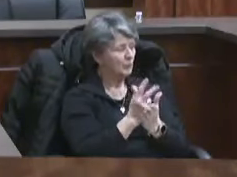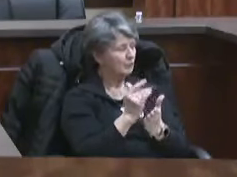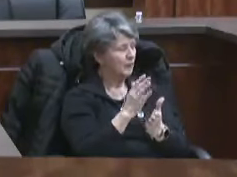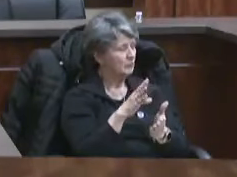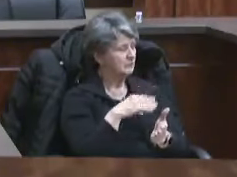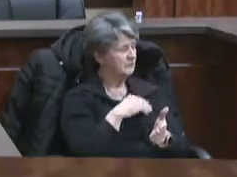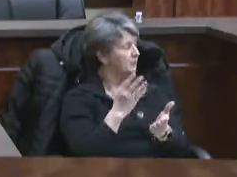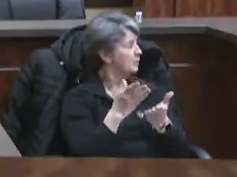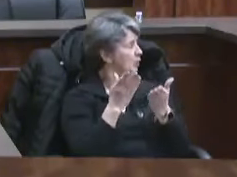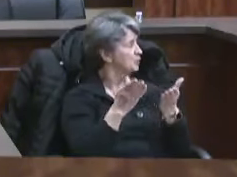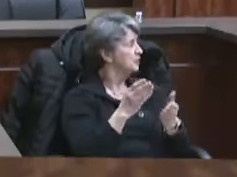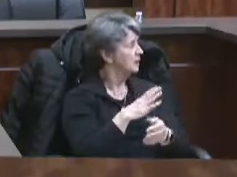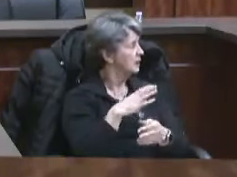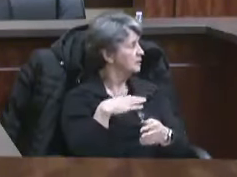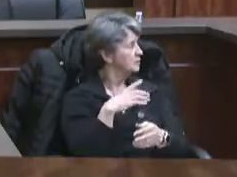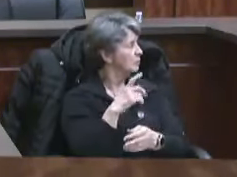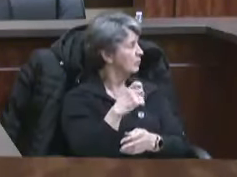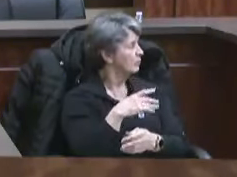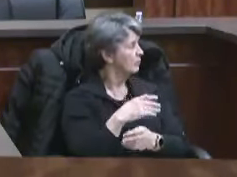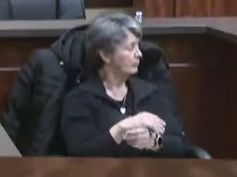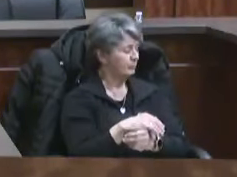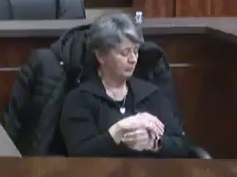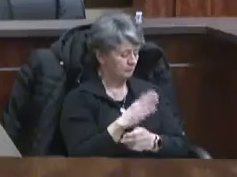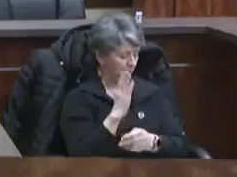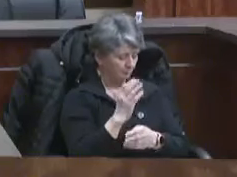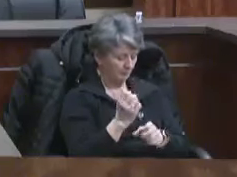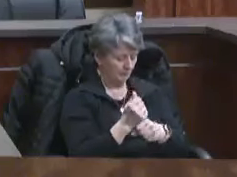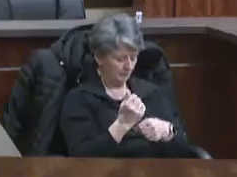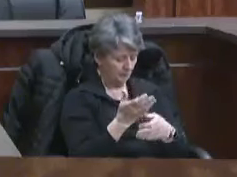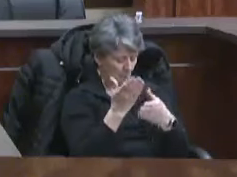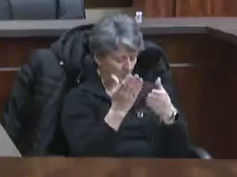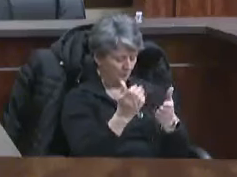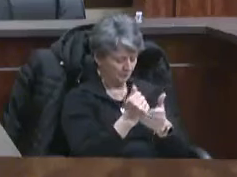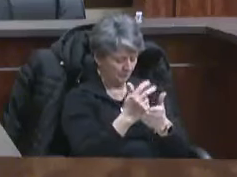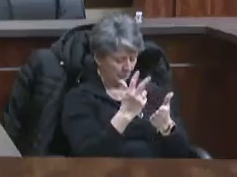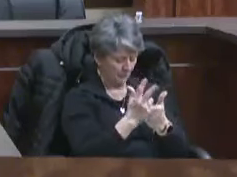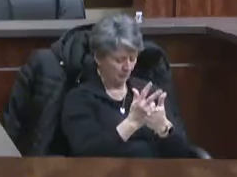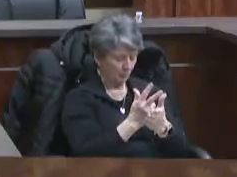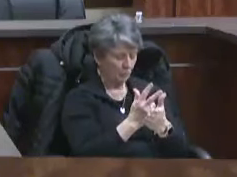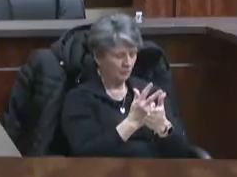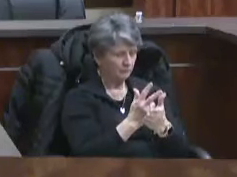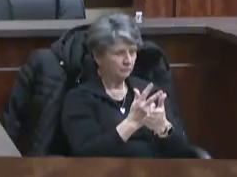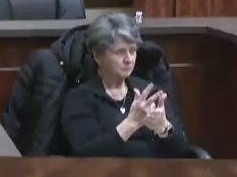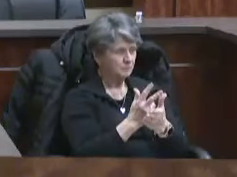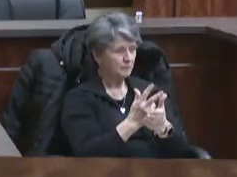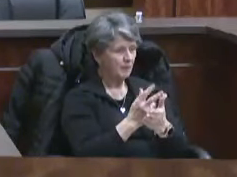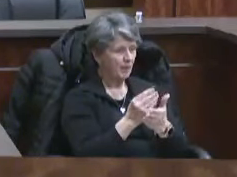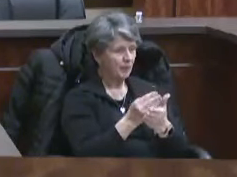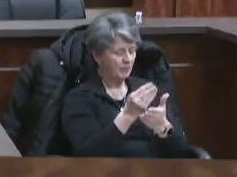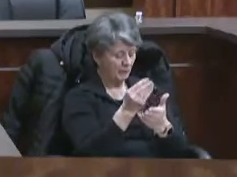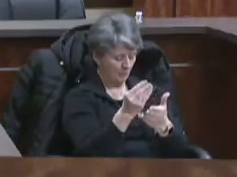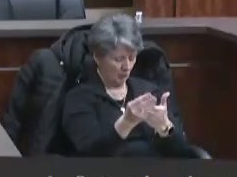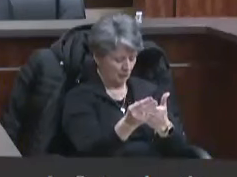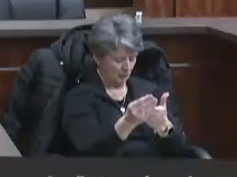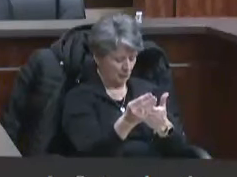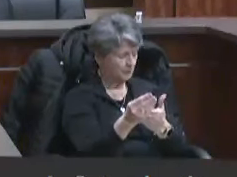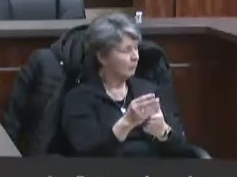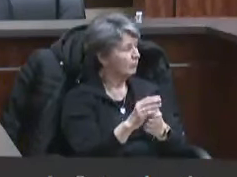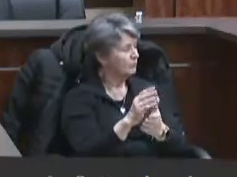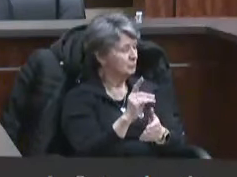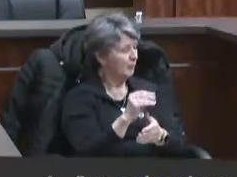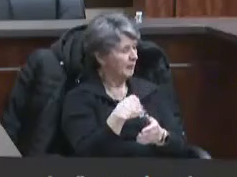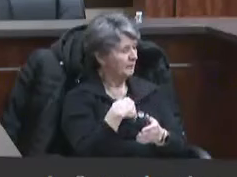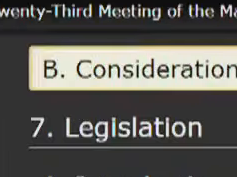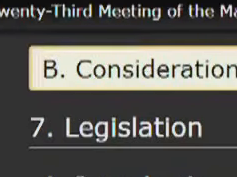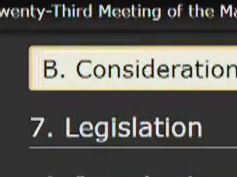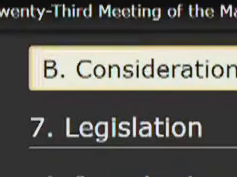Council. I make a motion to approve the purchase of EnerGov software. The motion, is there a